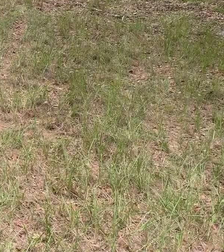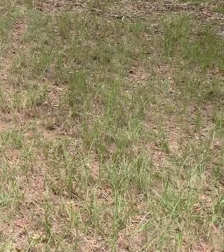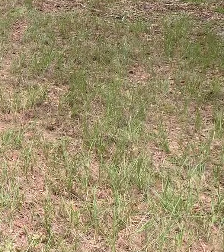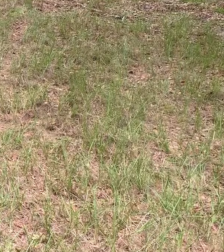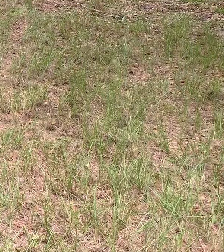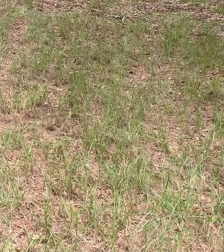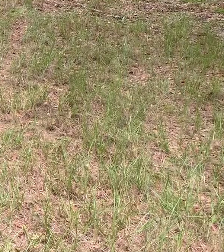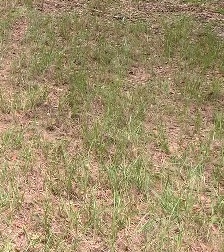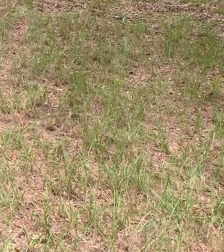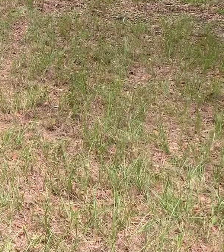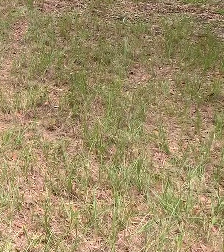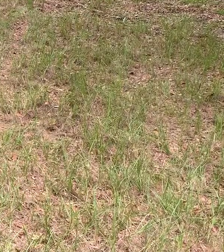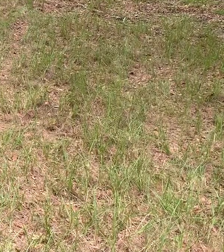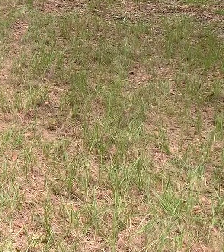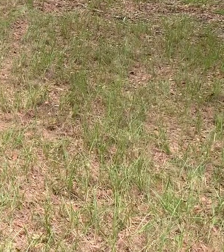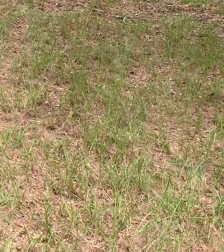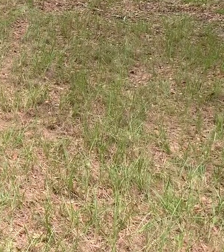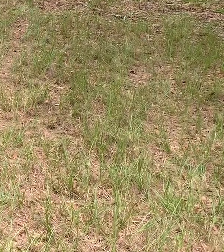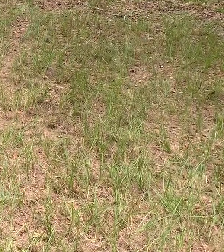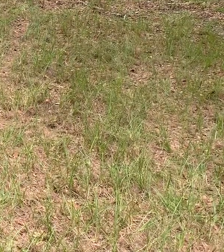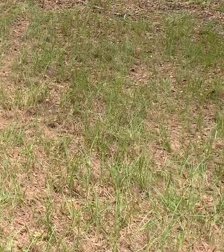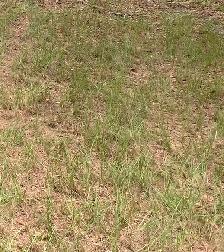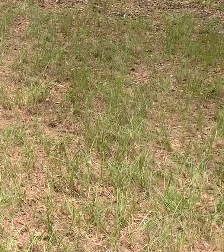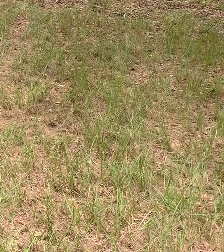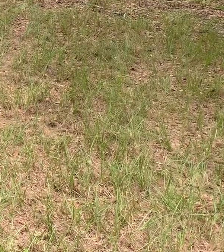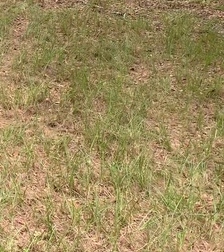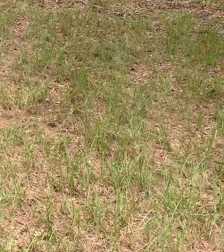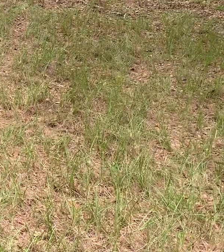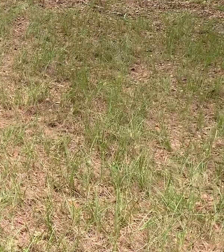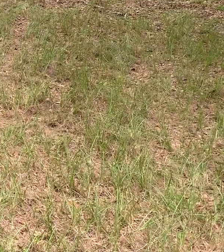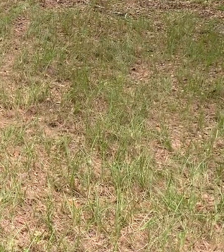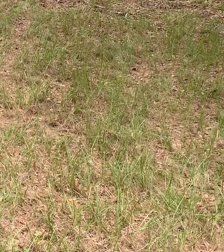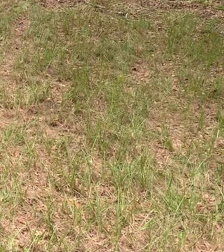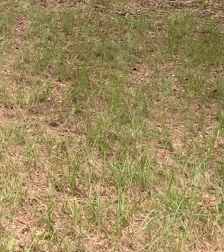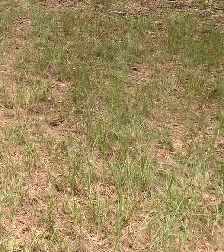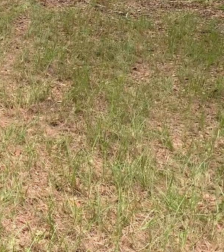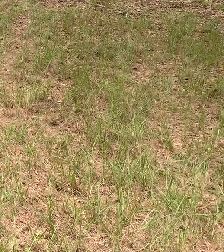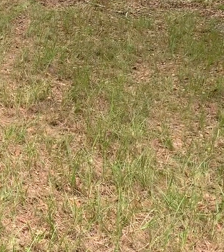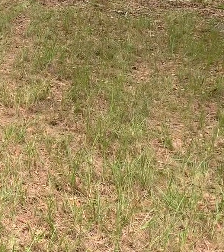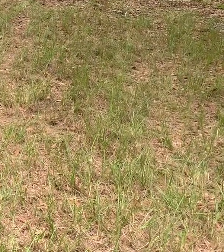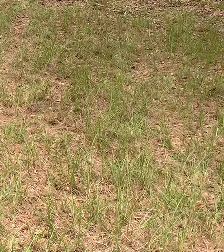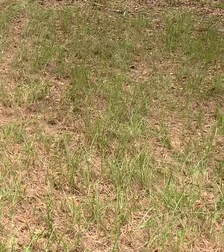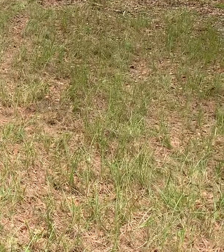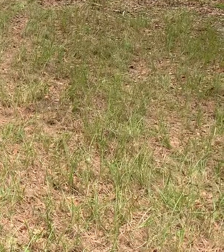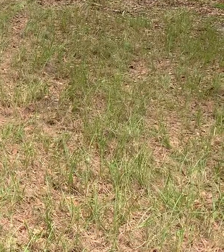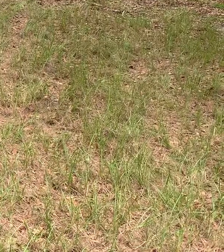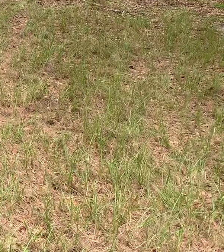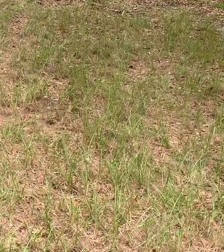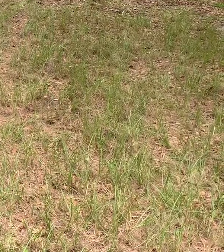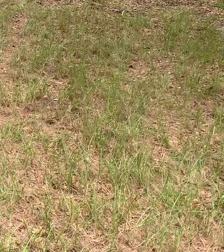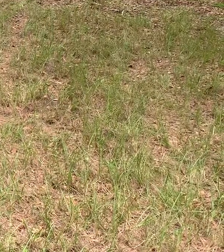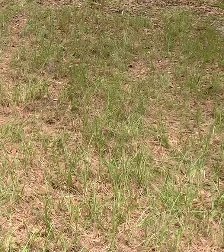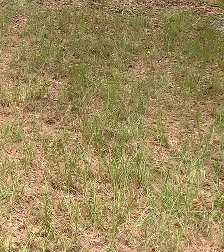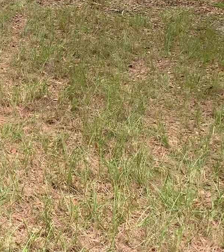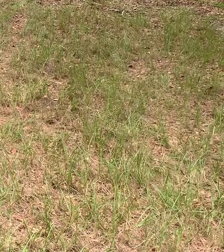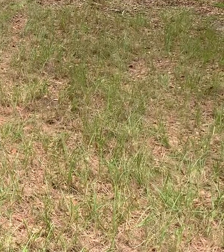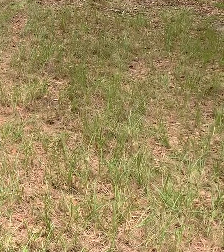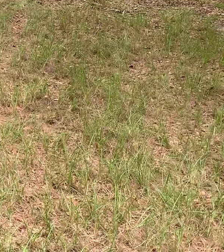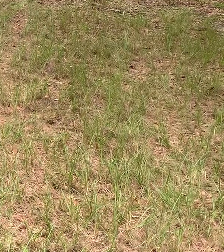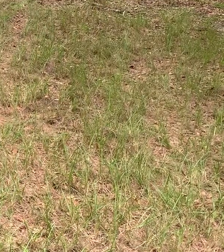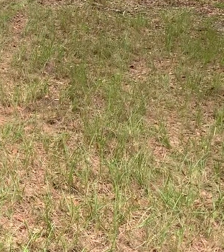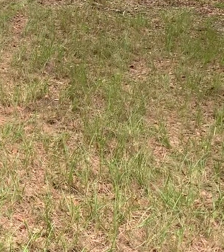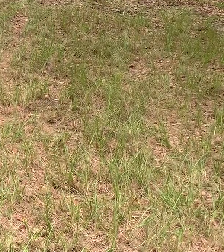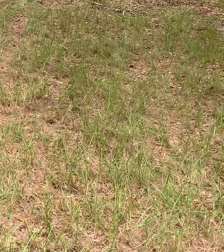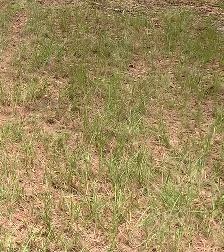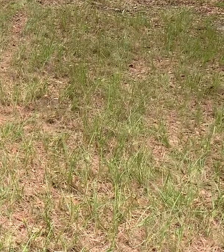Ona, may a most great peace manifest itself in our hearts, and may we trace our roots